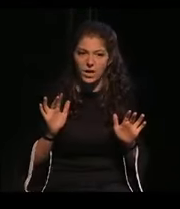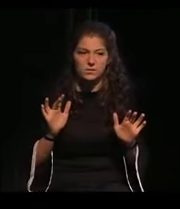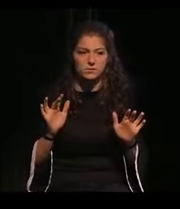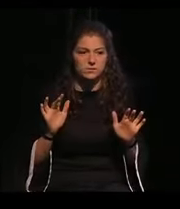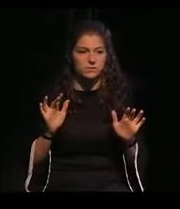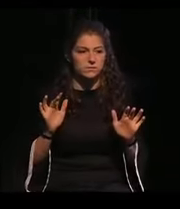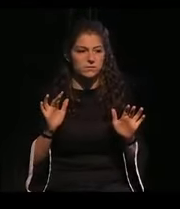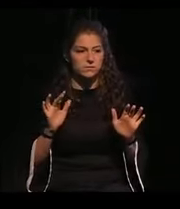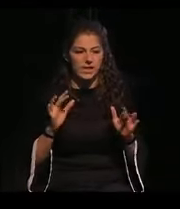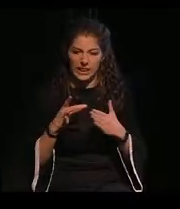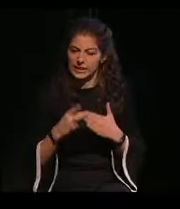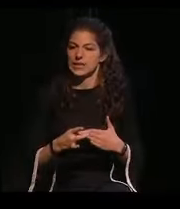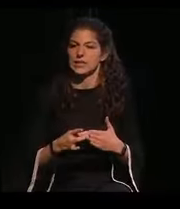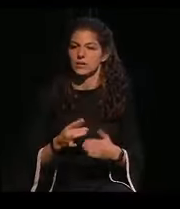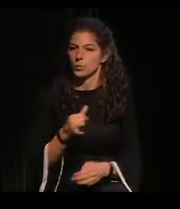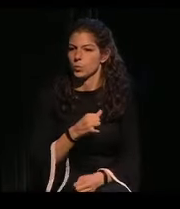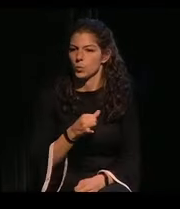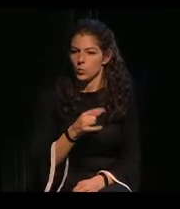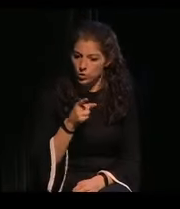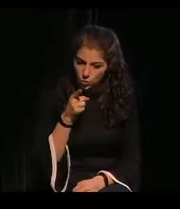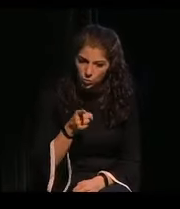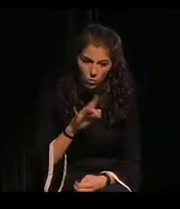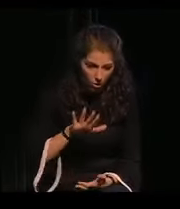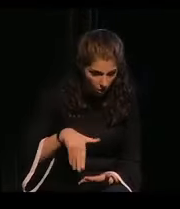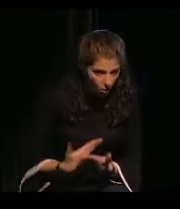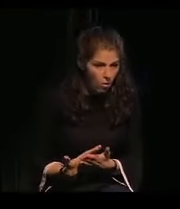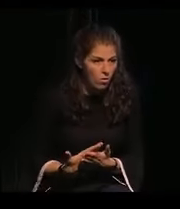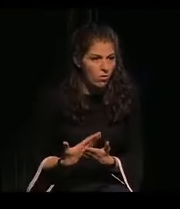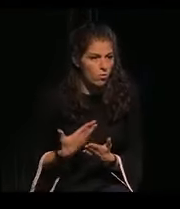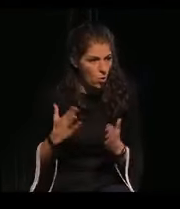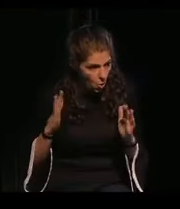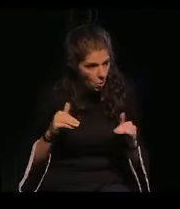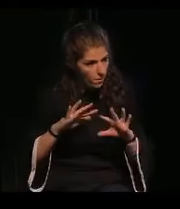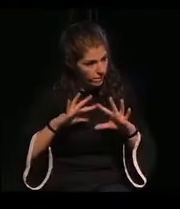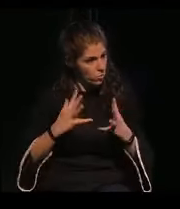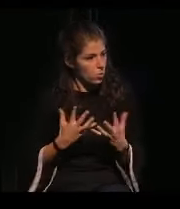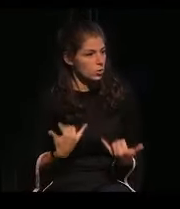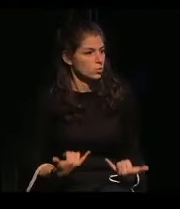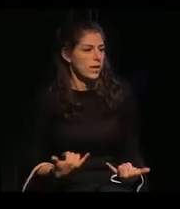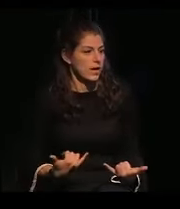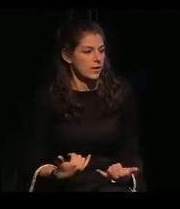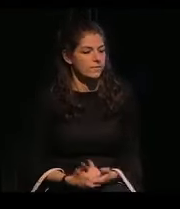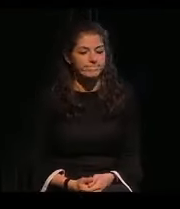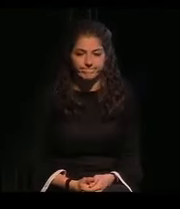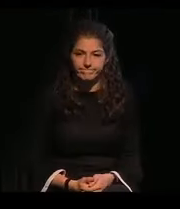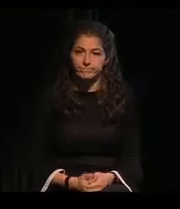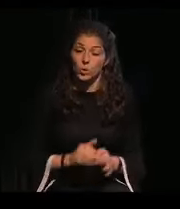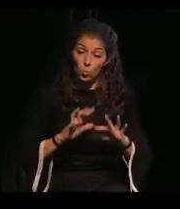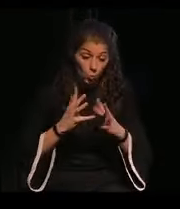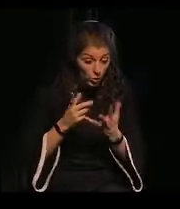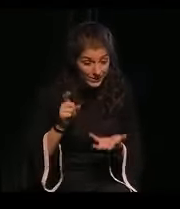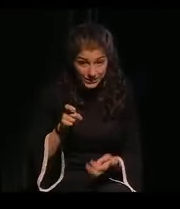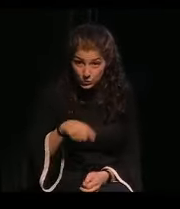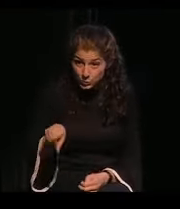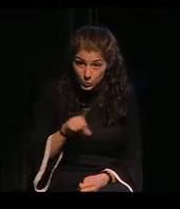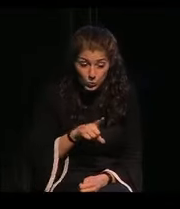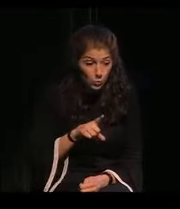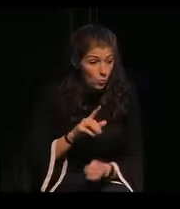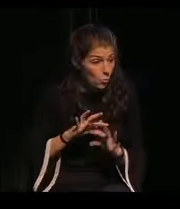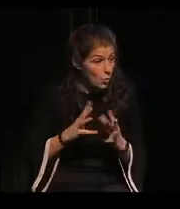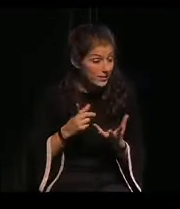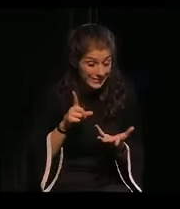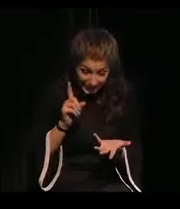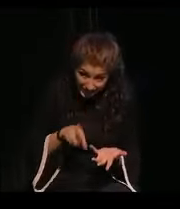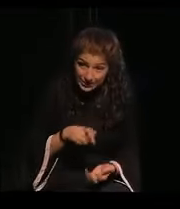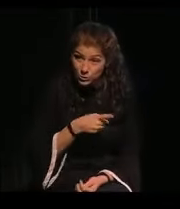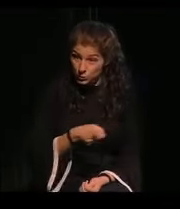lead the charge. You are all the hope of the world today. The world needs you. The world needs